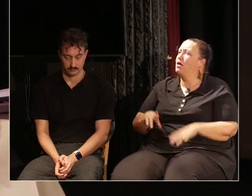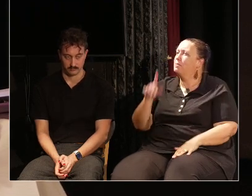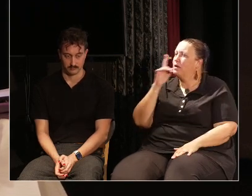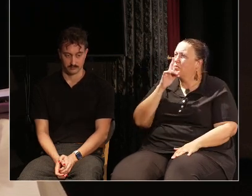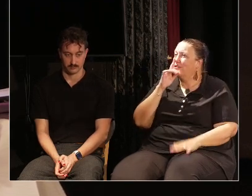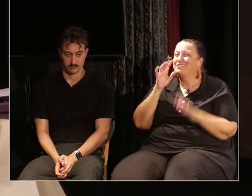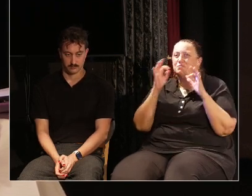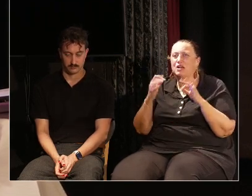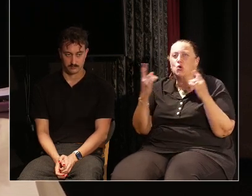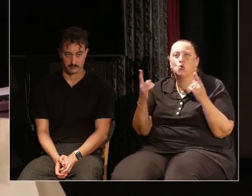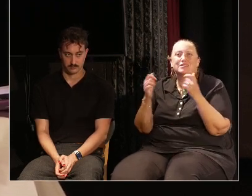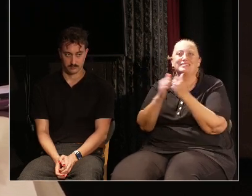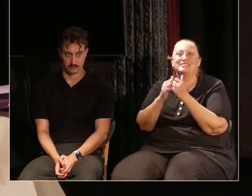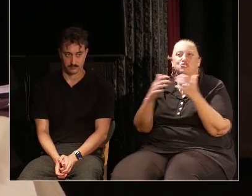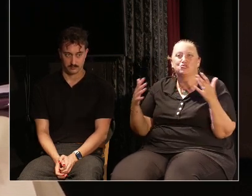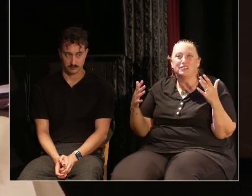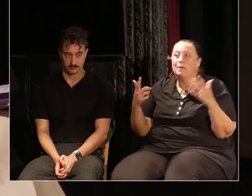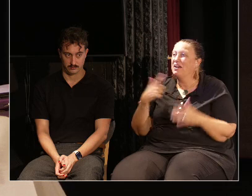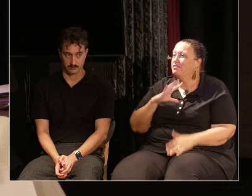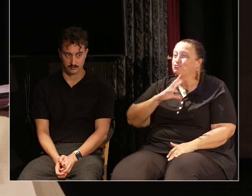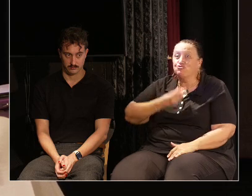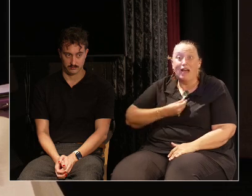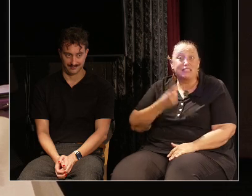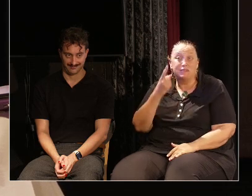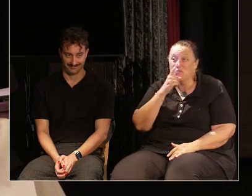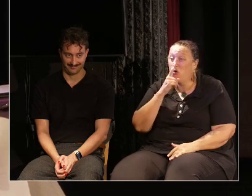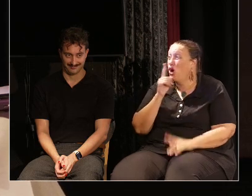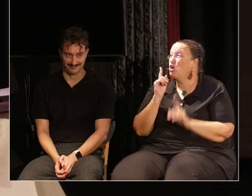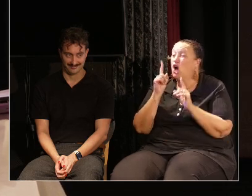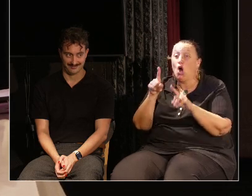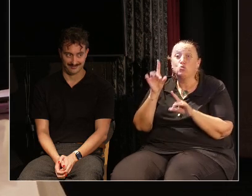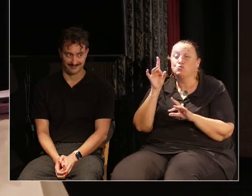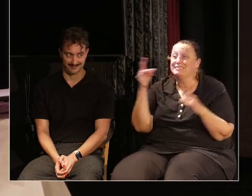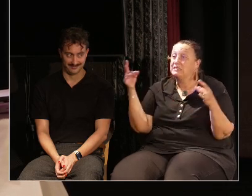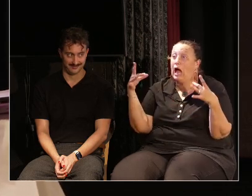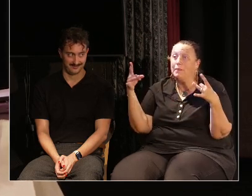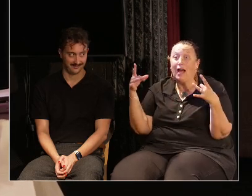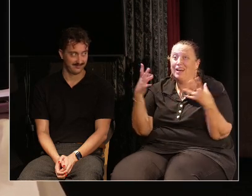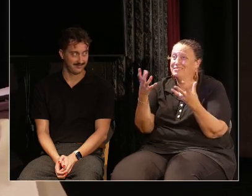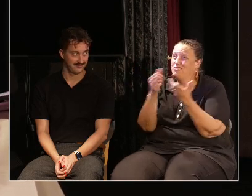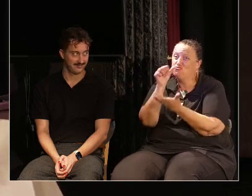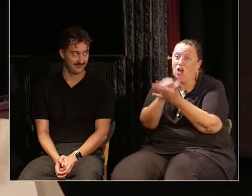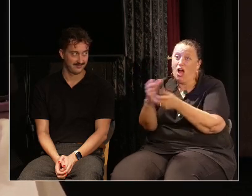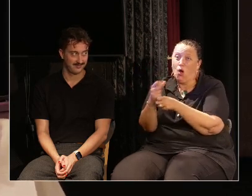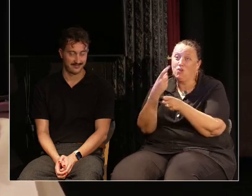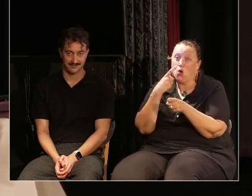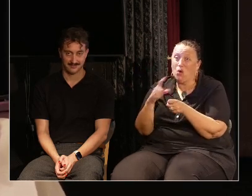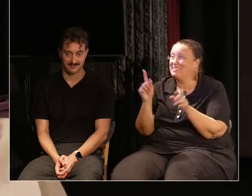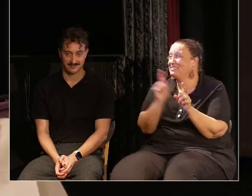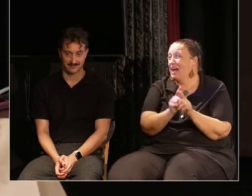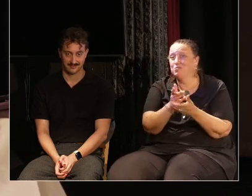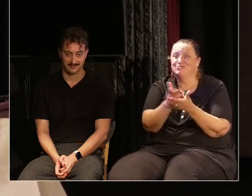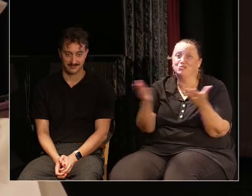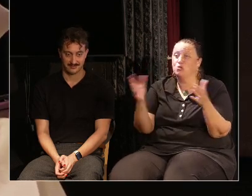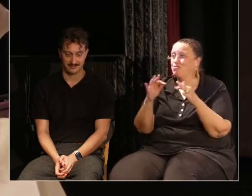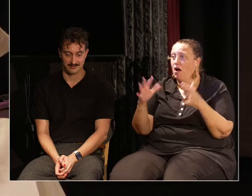trans folks are just people trying to get their Starbucks order right, and that there's no great agenda here, and that representation is